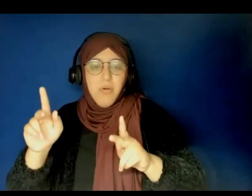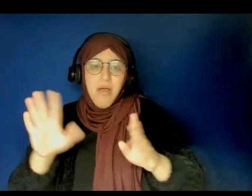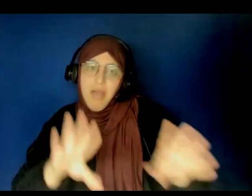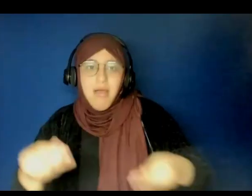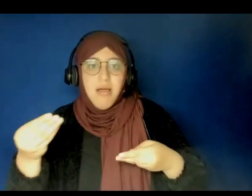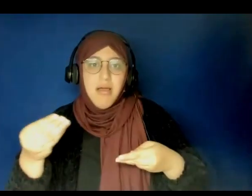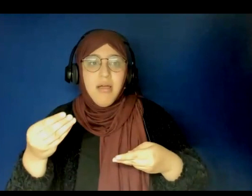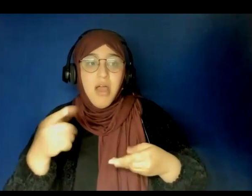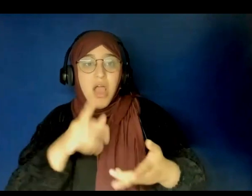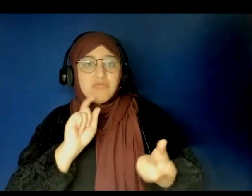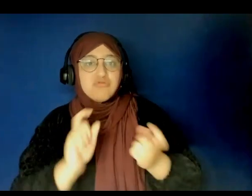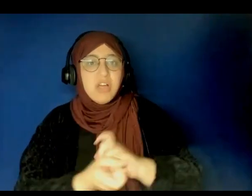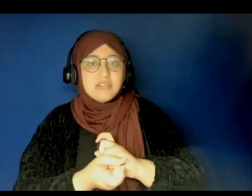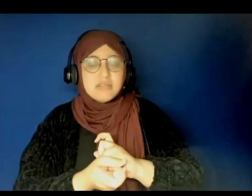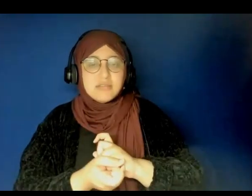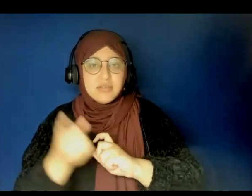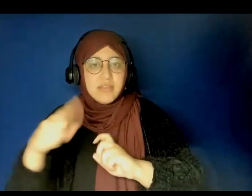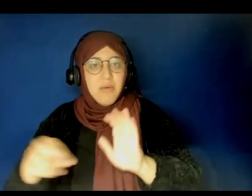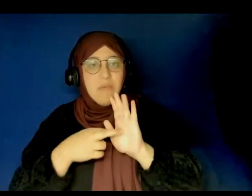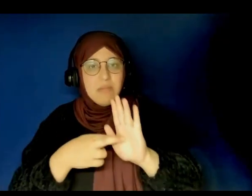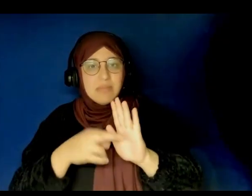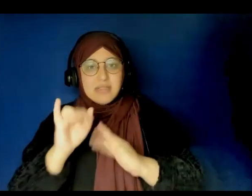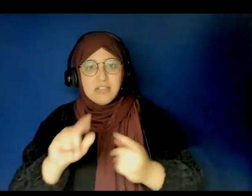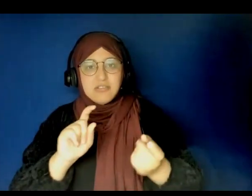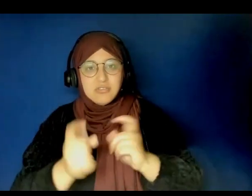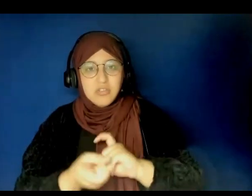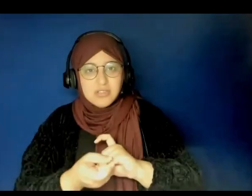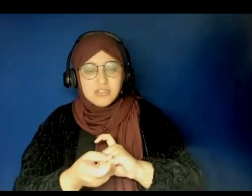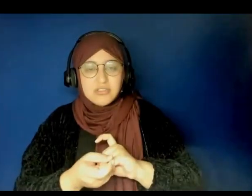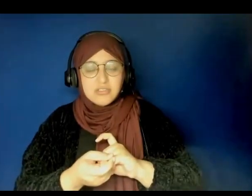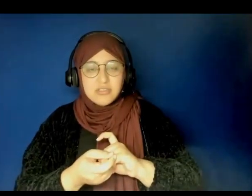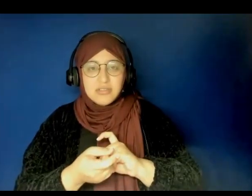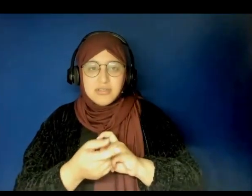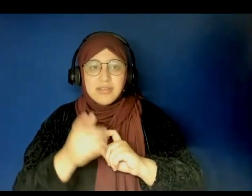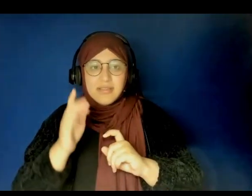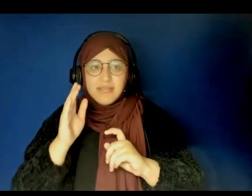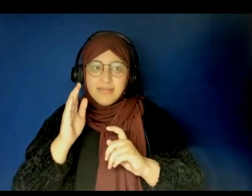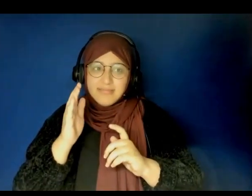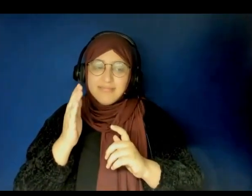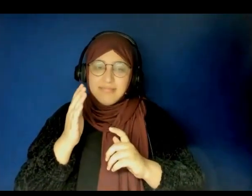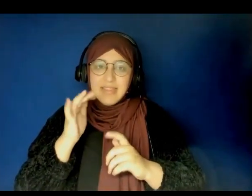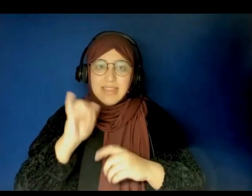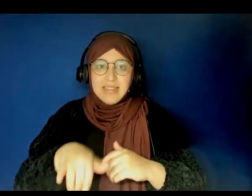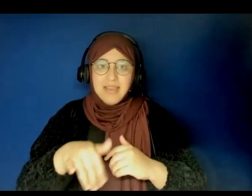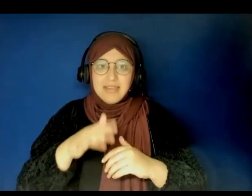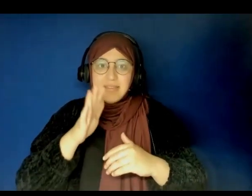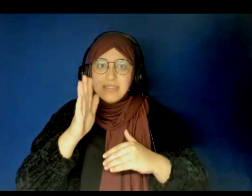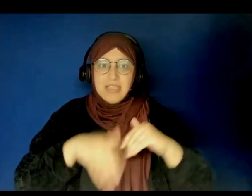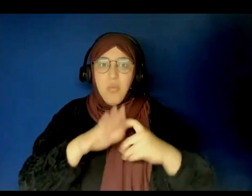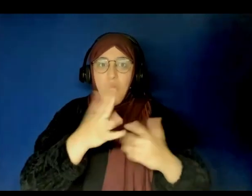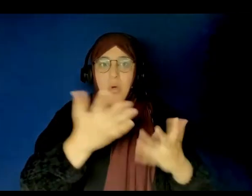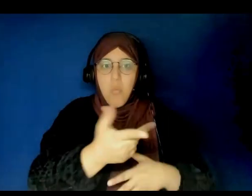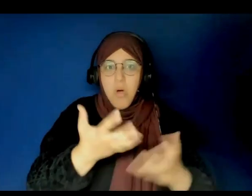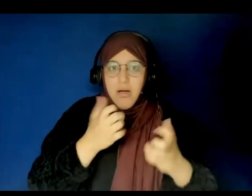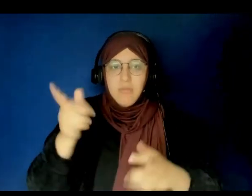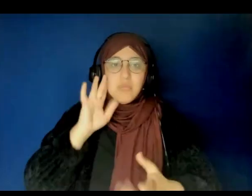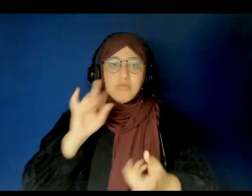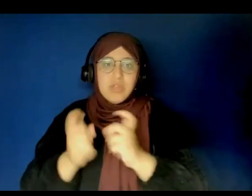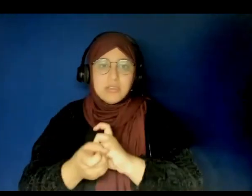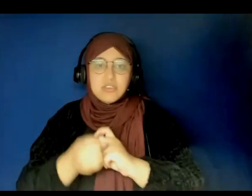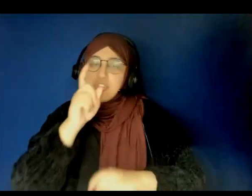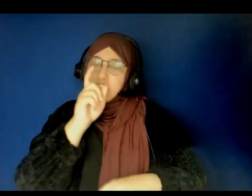them representing the changes as what you wanted. So there should be one copy that's signed by